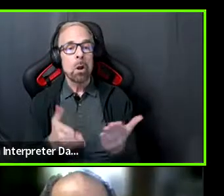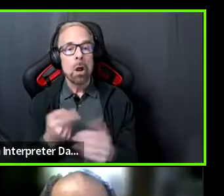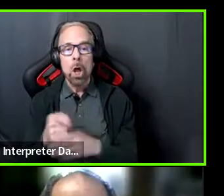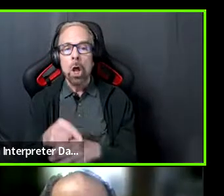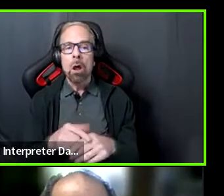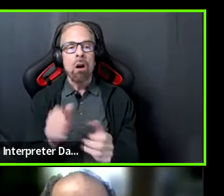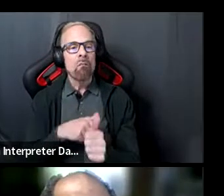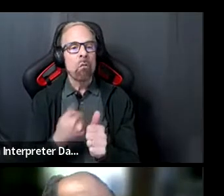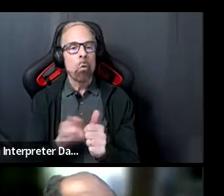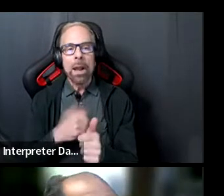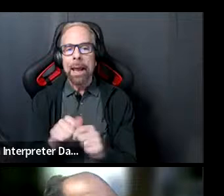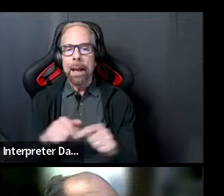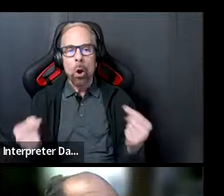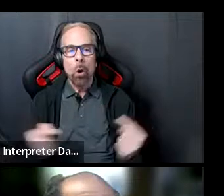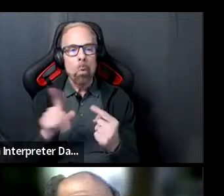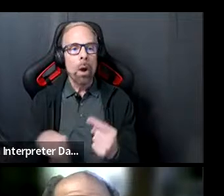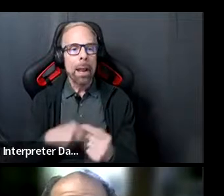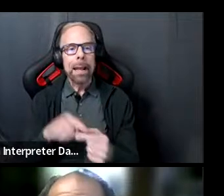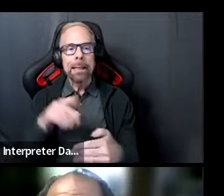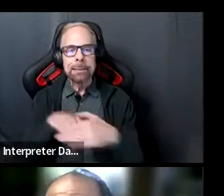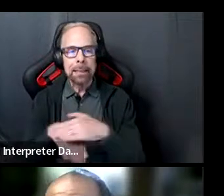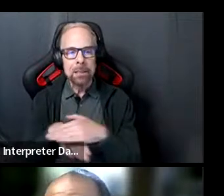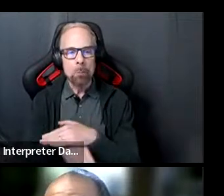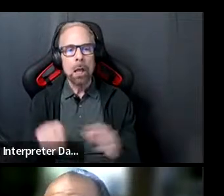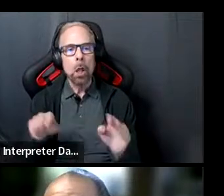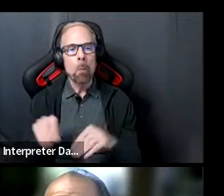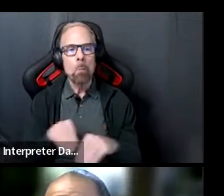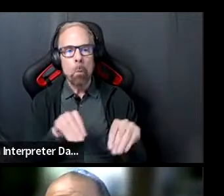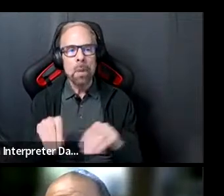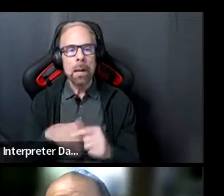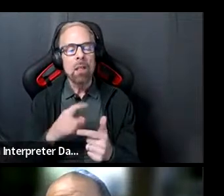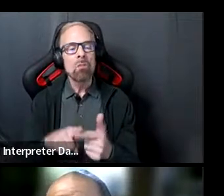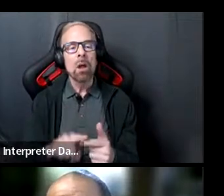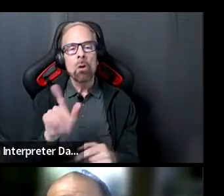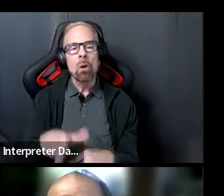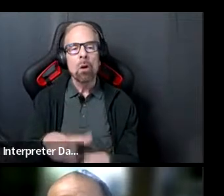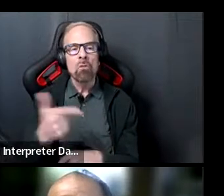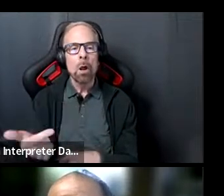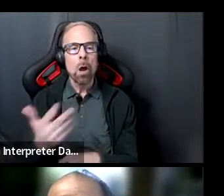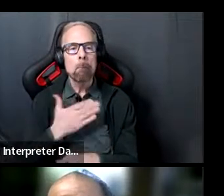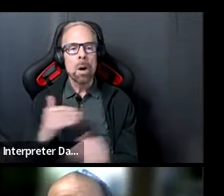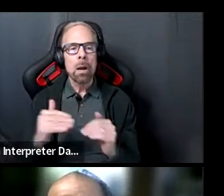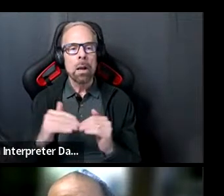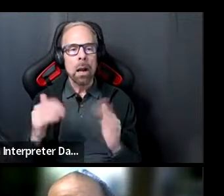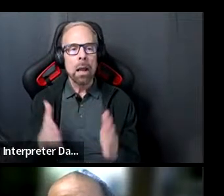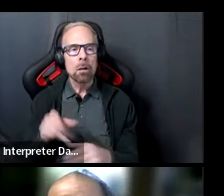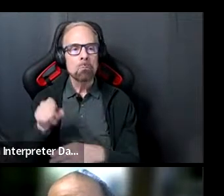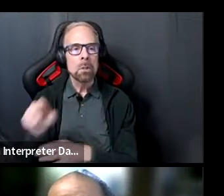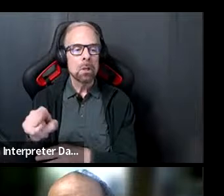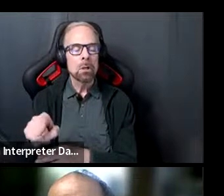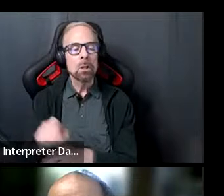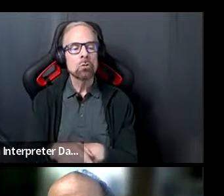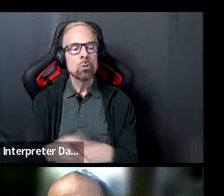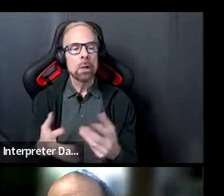mobility and accessibility categories. And I'm going to turn it over to my colleague, Emily Thomas-Prata, to take us through that